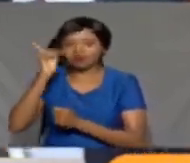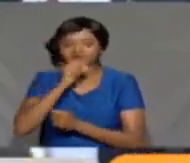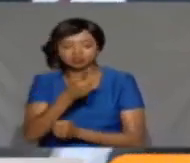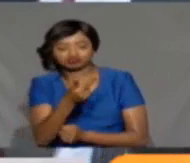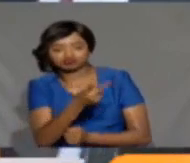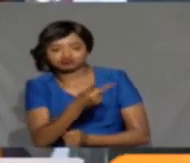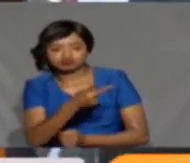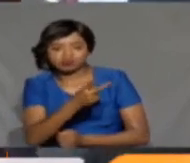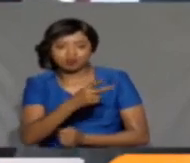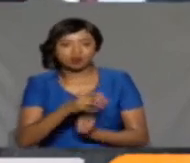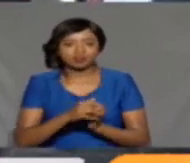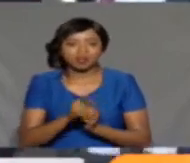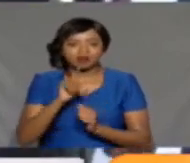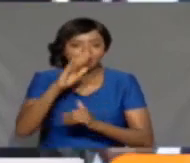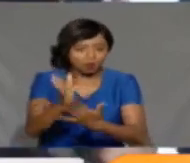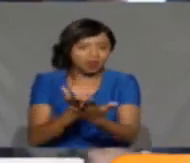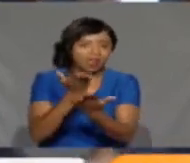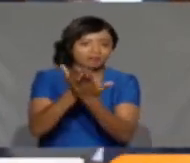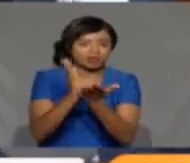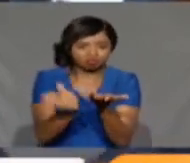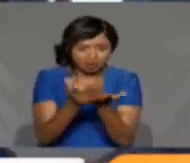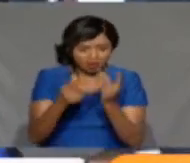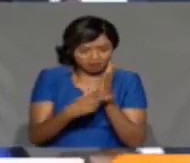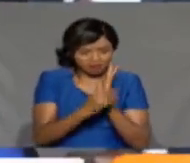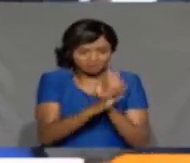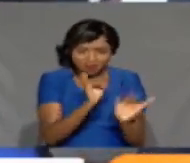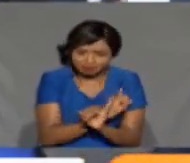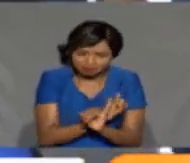players will be pursuing an appeal to clear their names